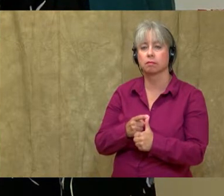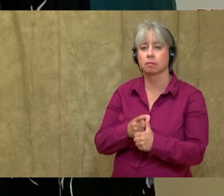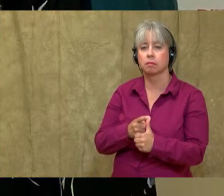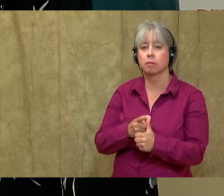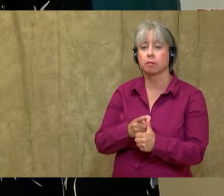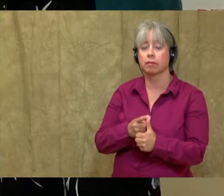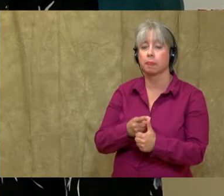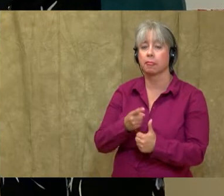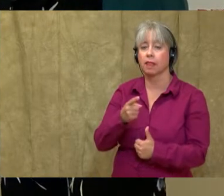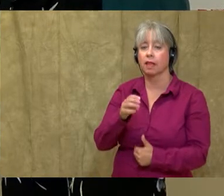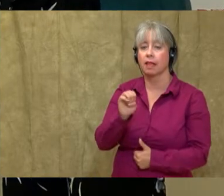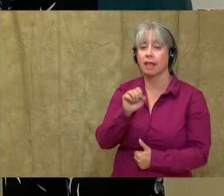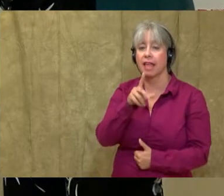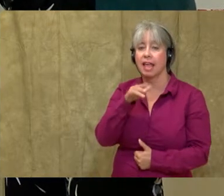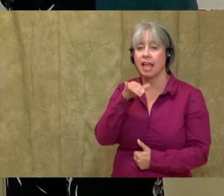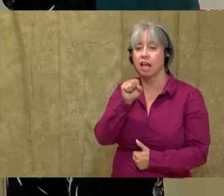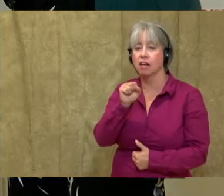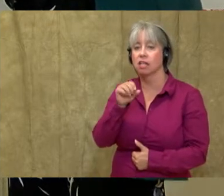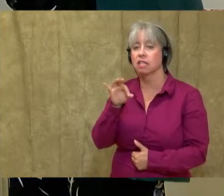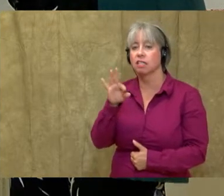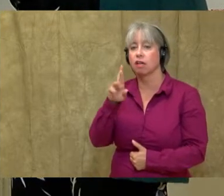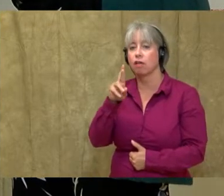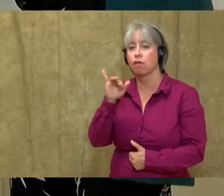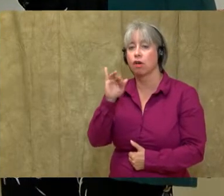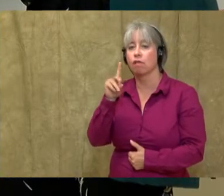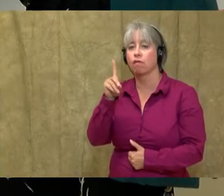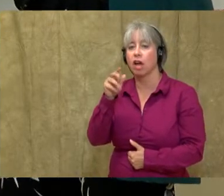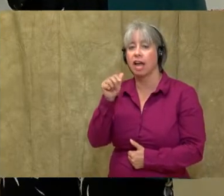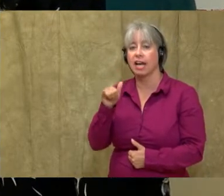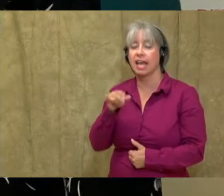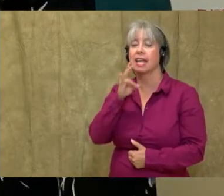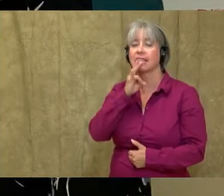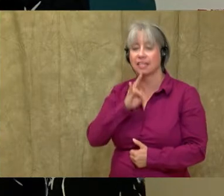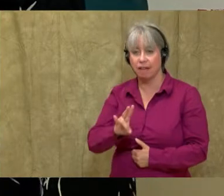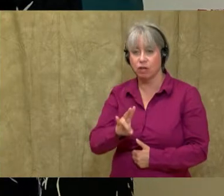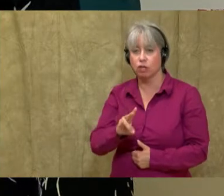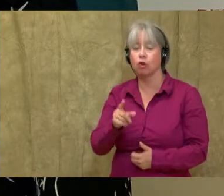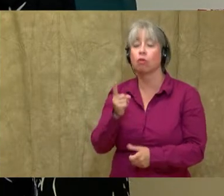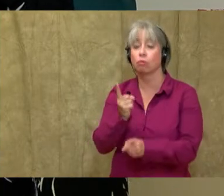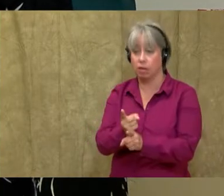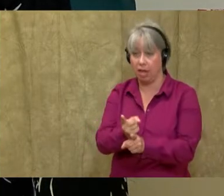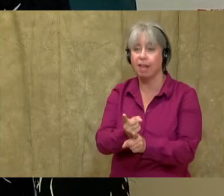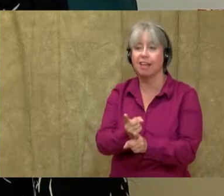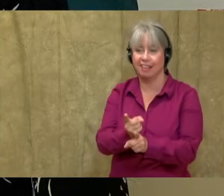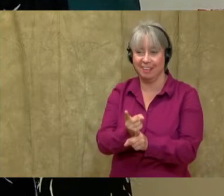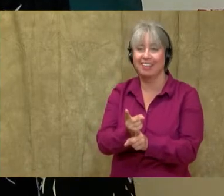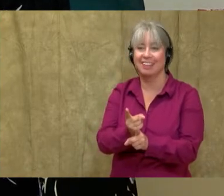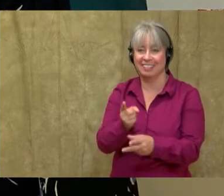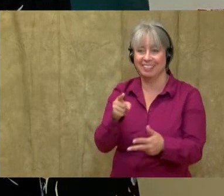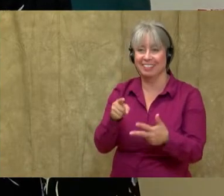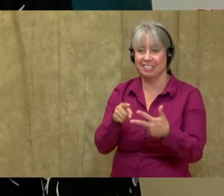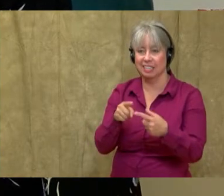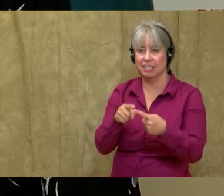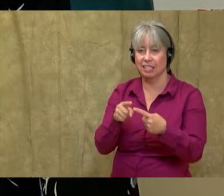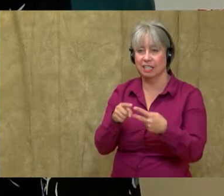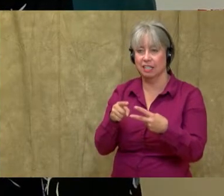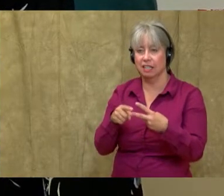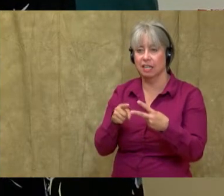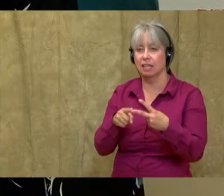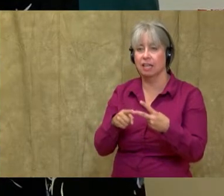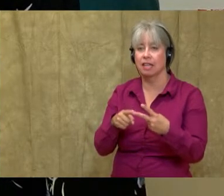If you said Ellis Friday, a 7-year-old, you are correct. What is the poet's attitude toward the pandemic?